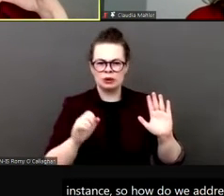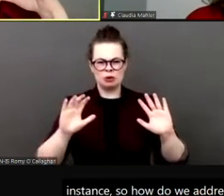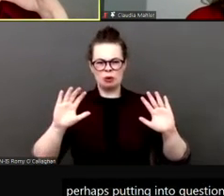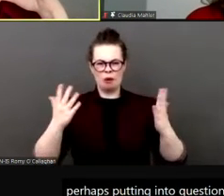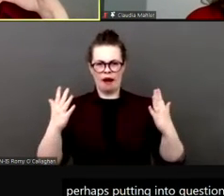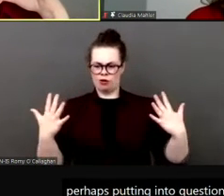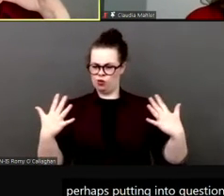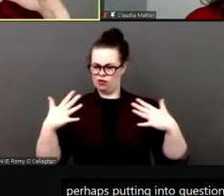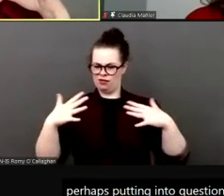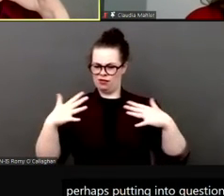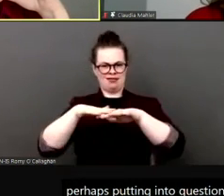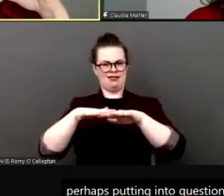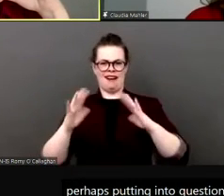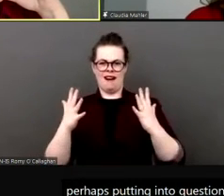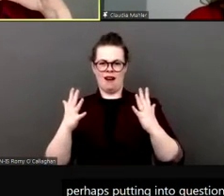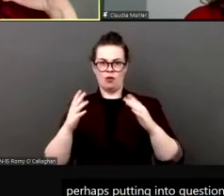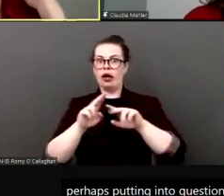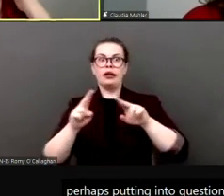that?